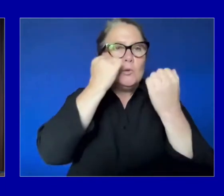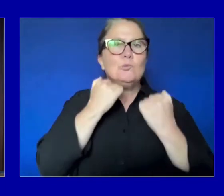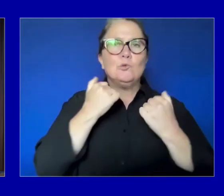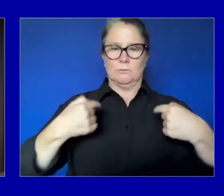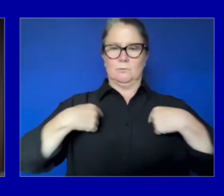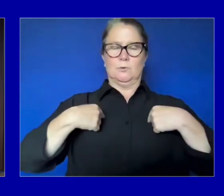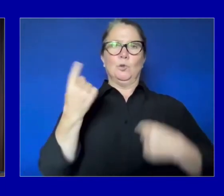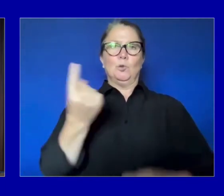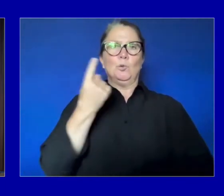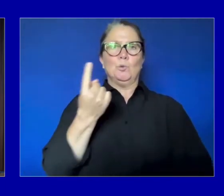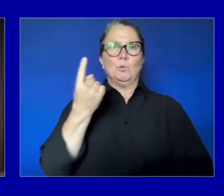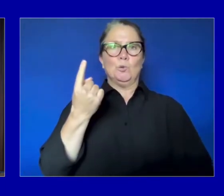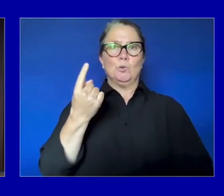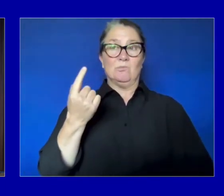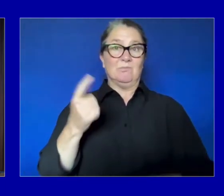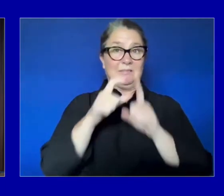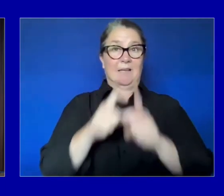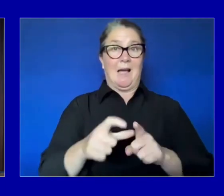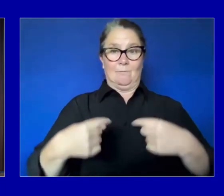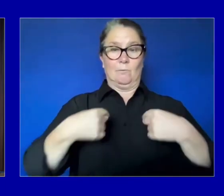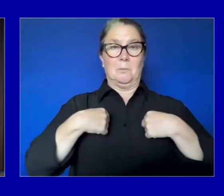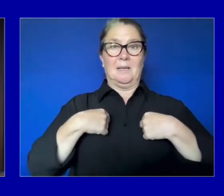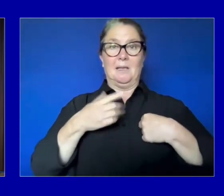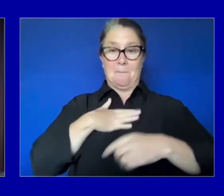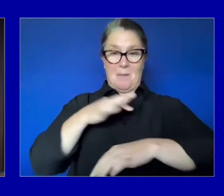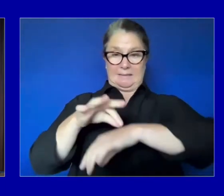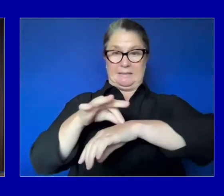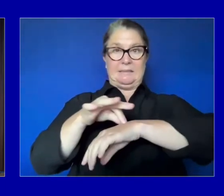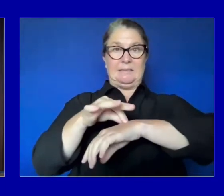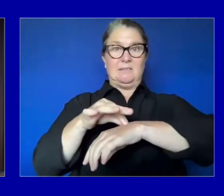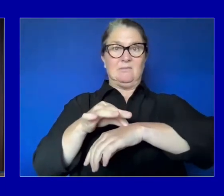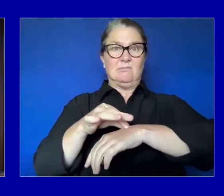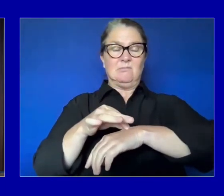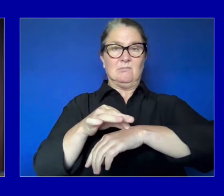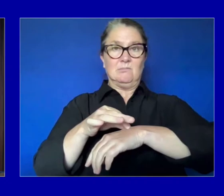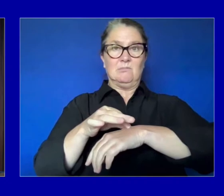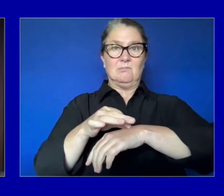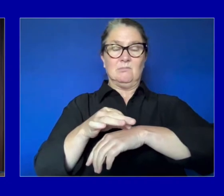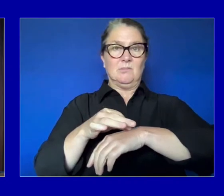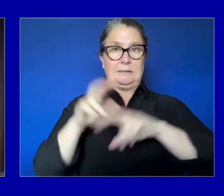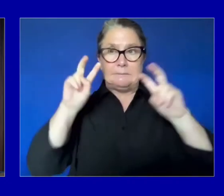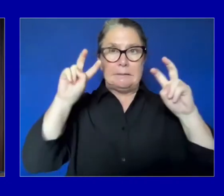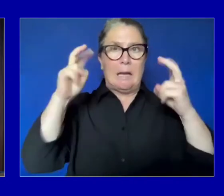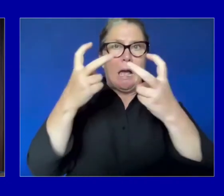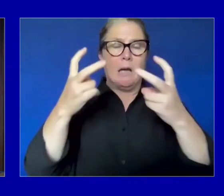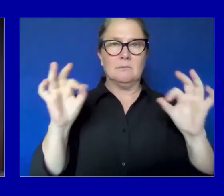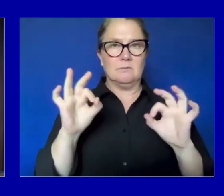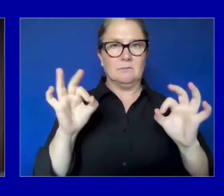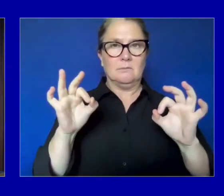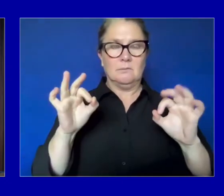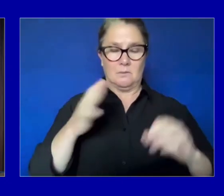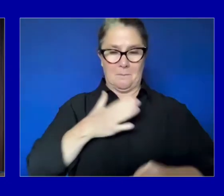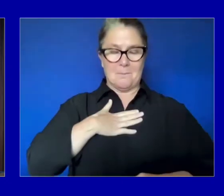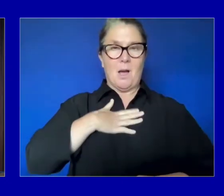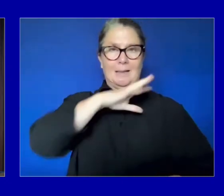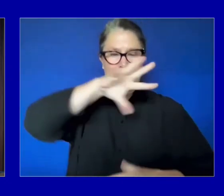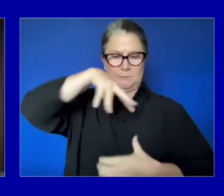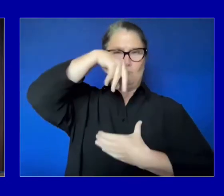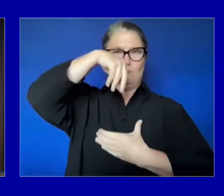hard because my skin's not dark, but I, you know, I carry that same spirit, you know, like that tree that uncle's talking about.